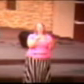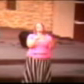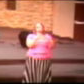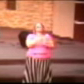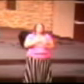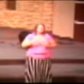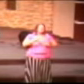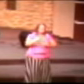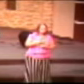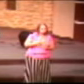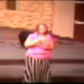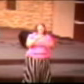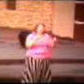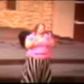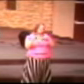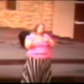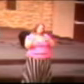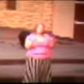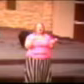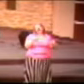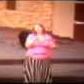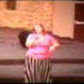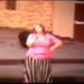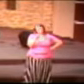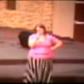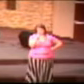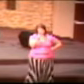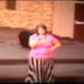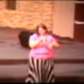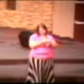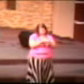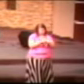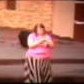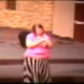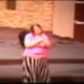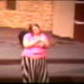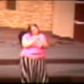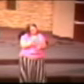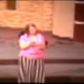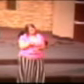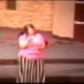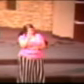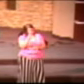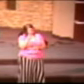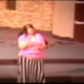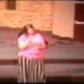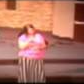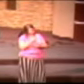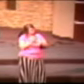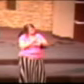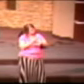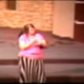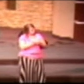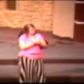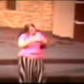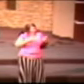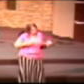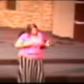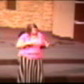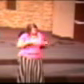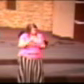favor of all the people. I don't think the earliest church could conceive being the church without one another.